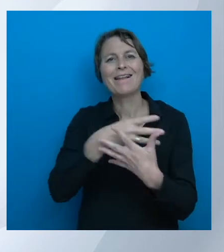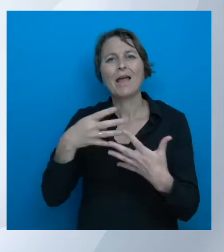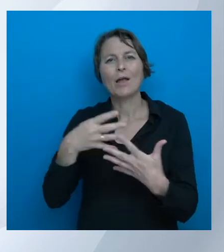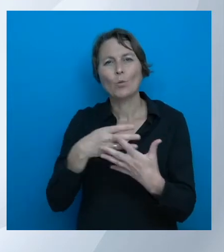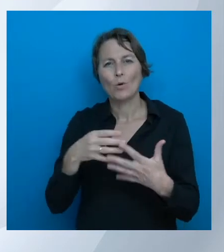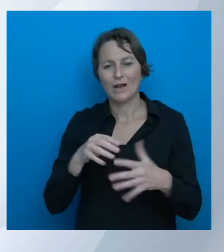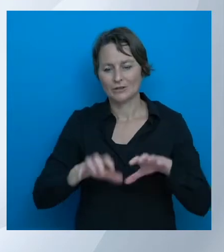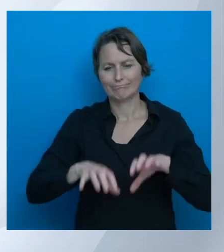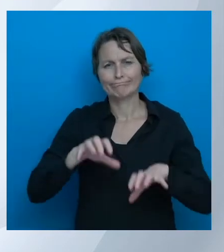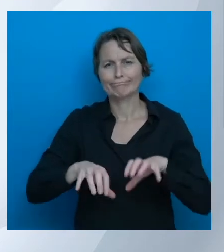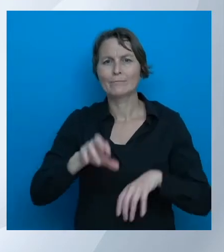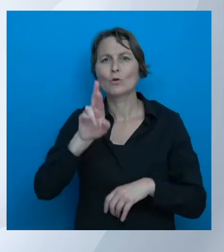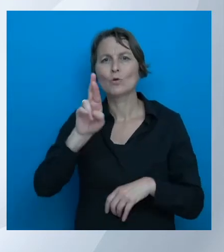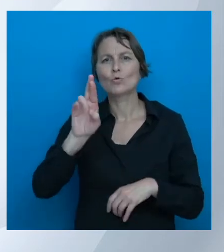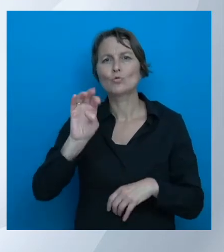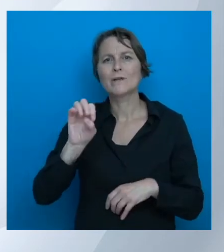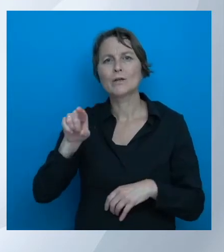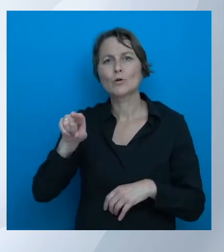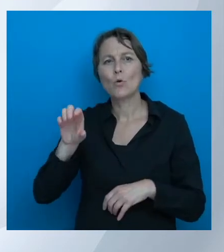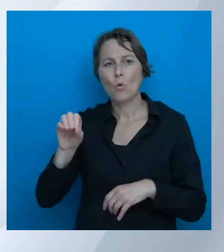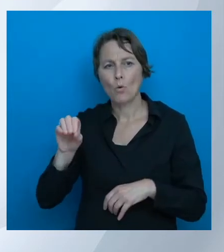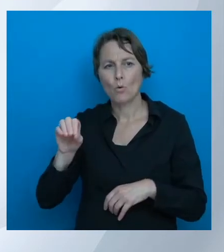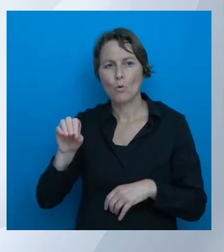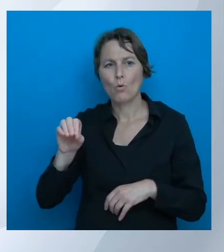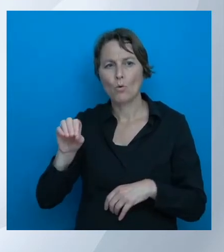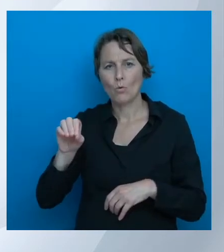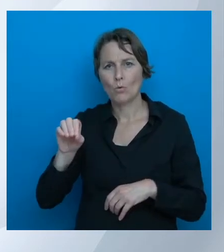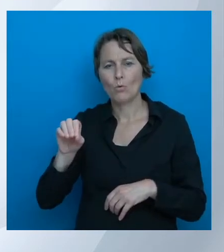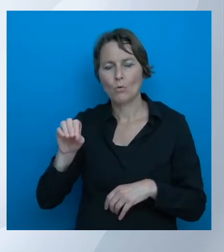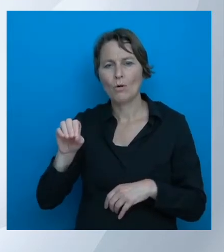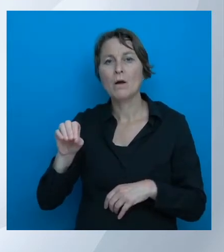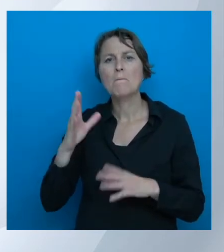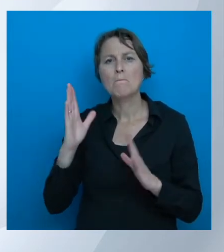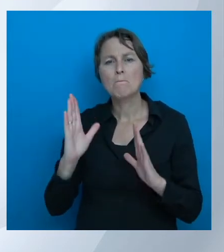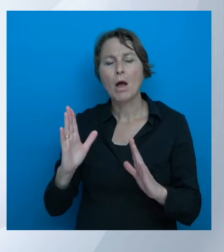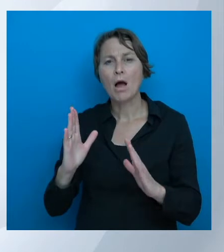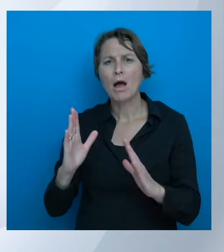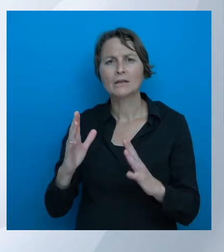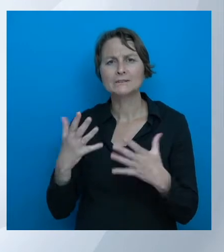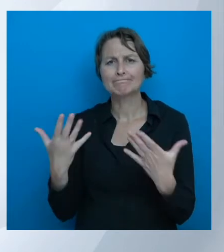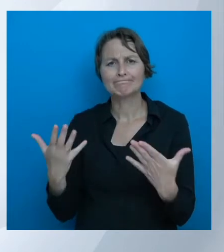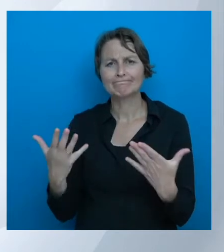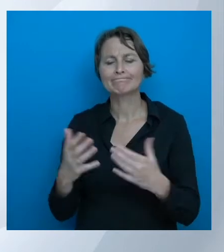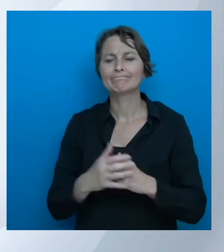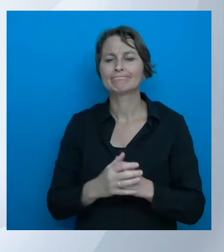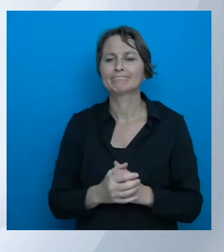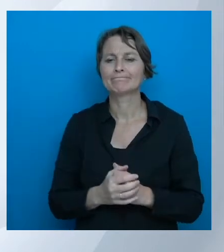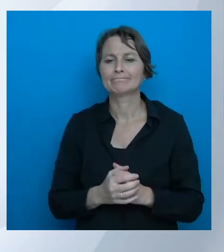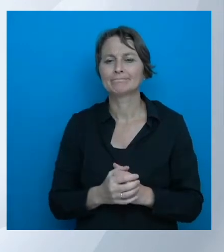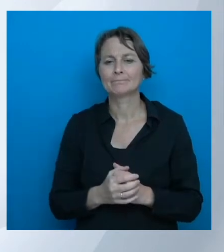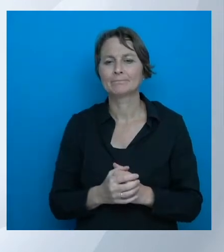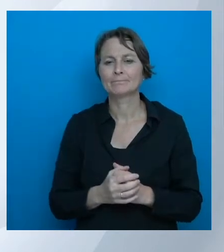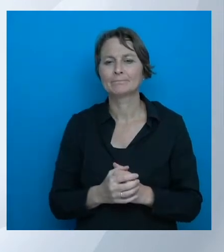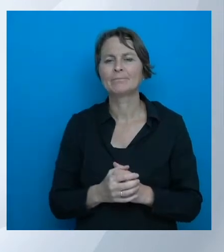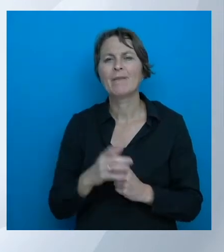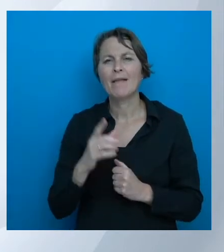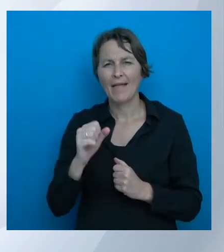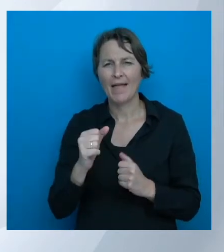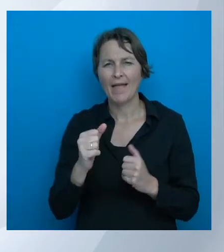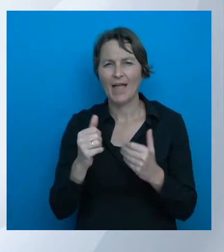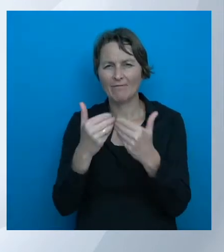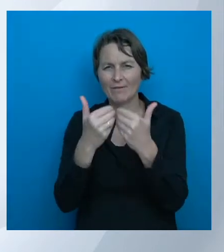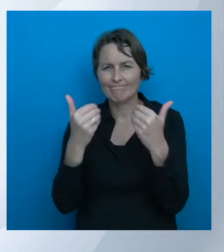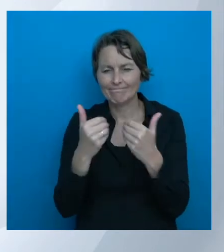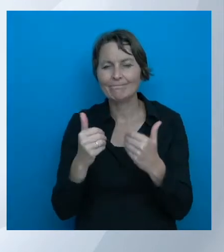should build in this case is some kind of parser that uses OPA in order